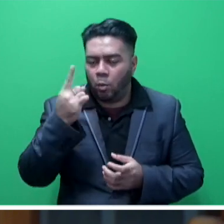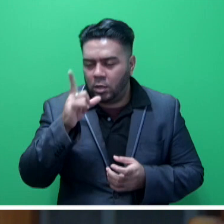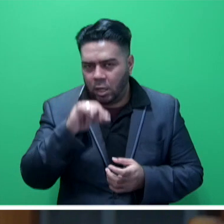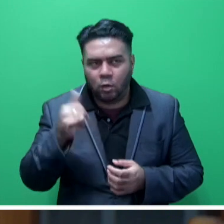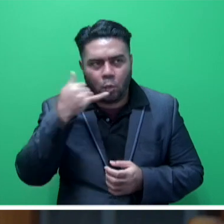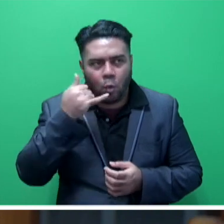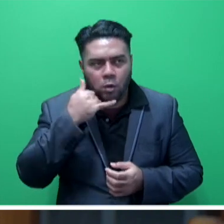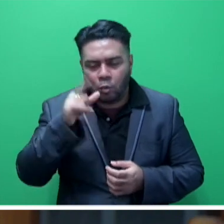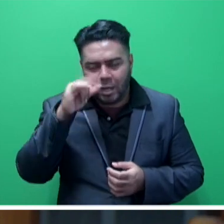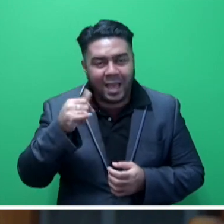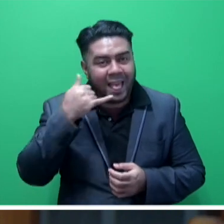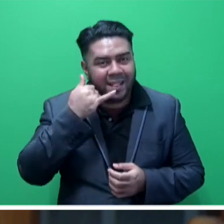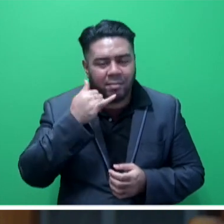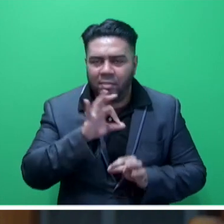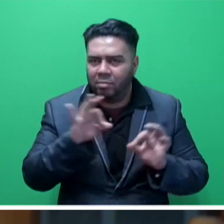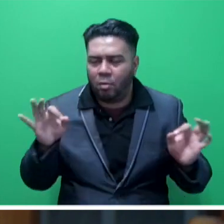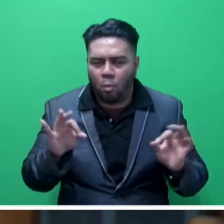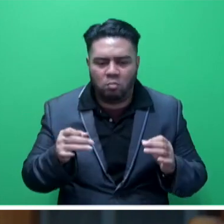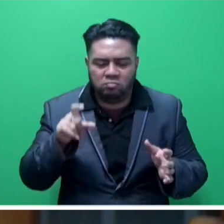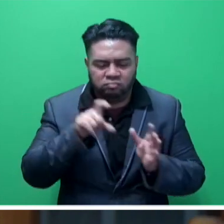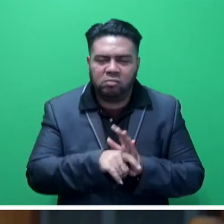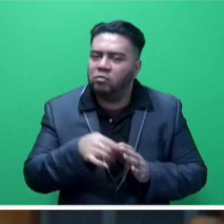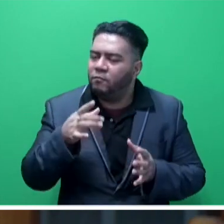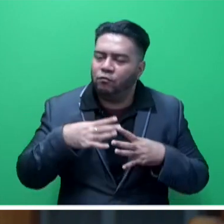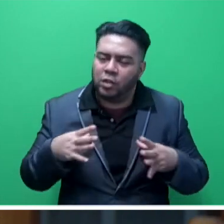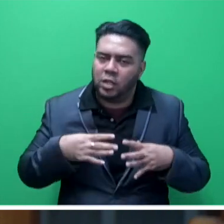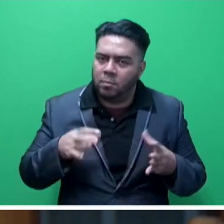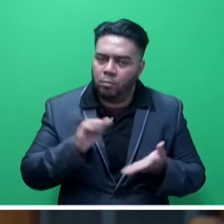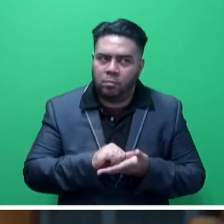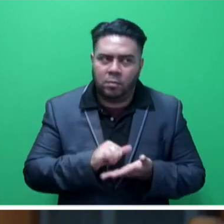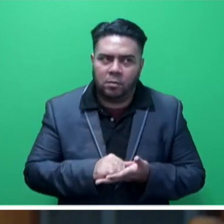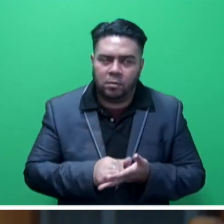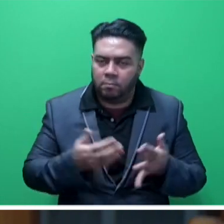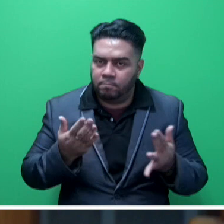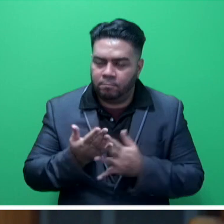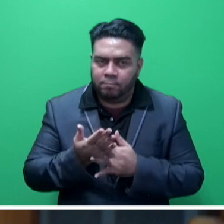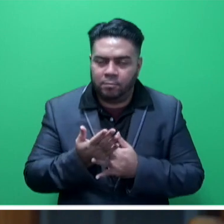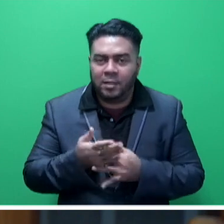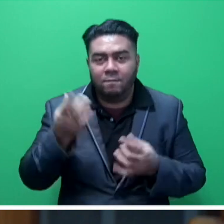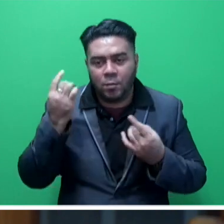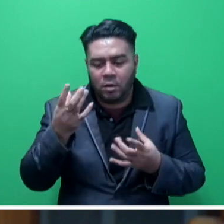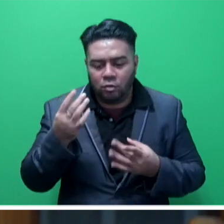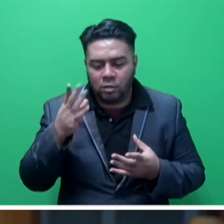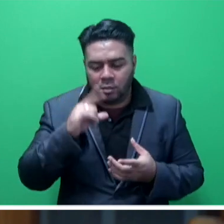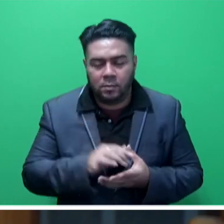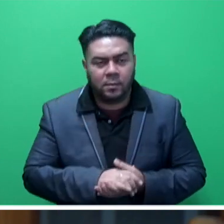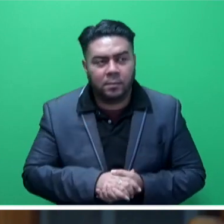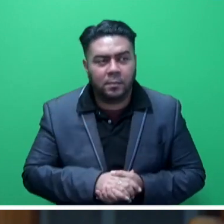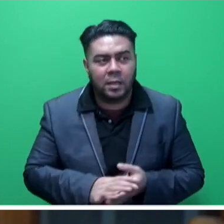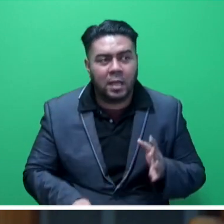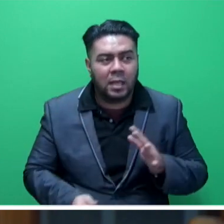You call the helpline with no cost incurred, access accurate domestic violence information,